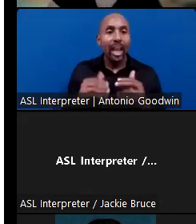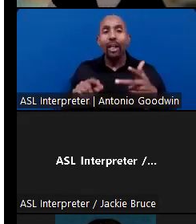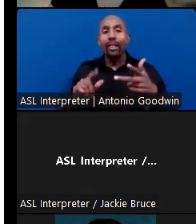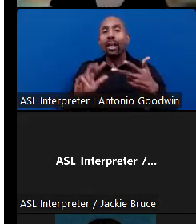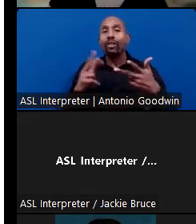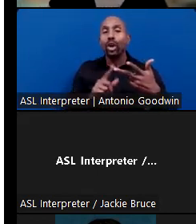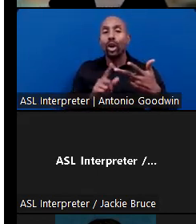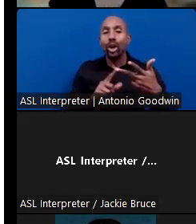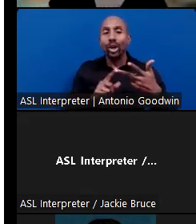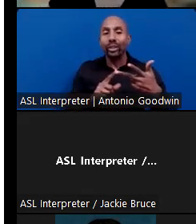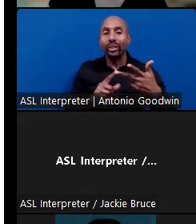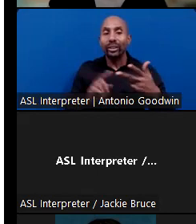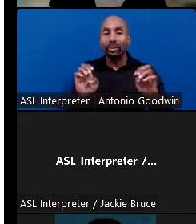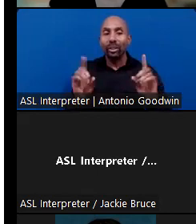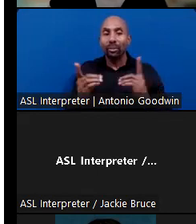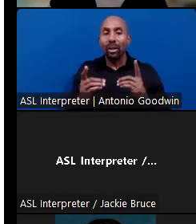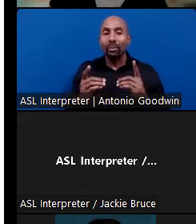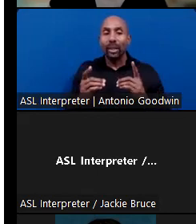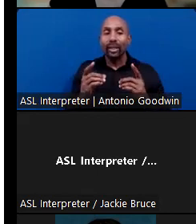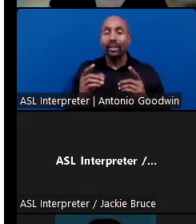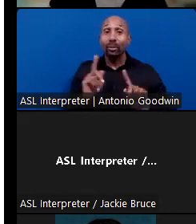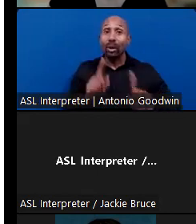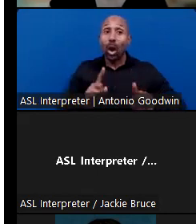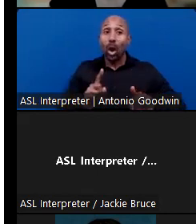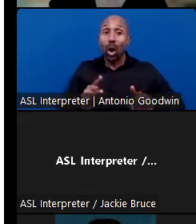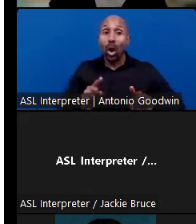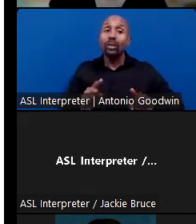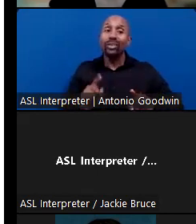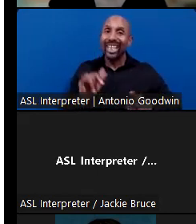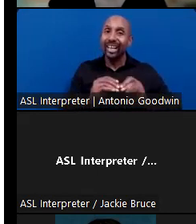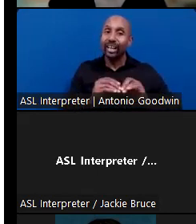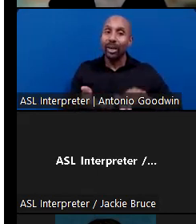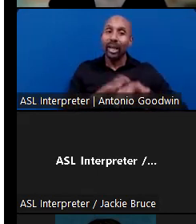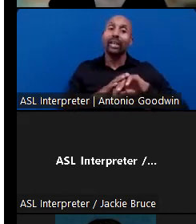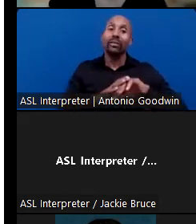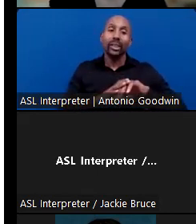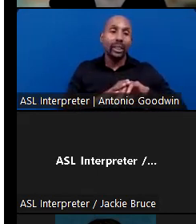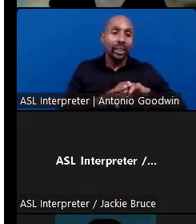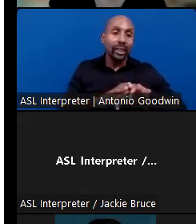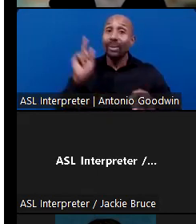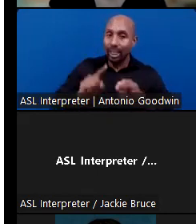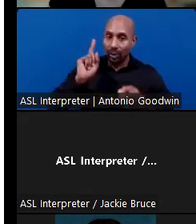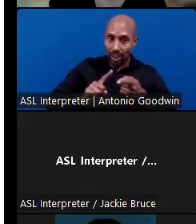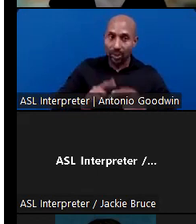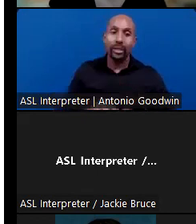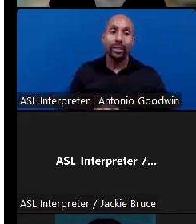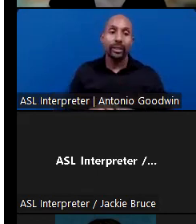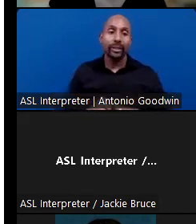decreasing, and our bed occupation remains stable for hospitals and hospitalizations.